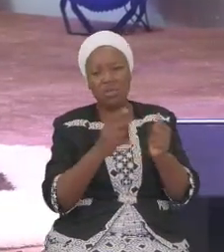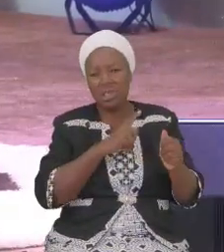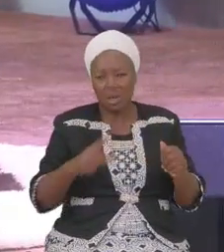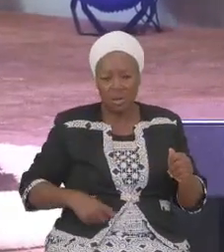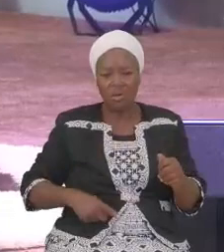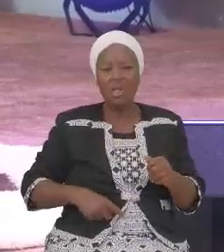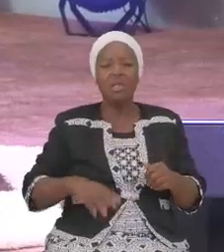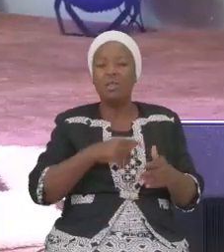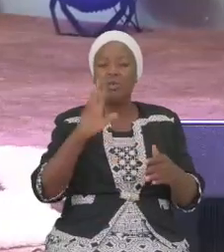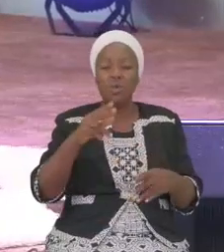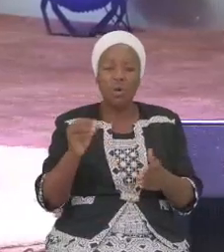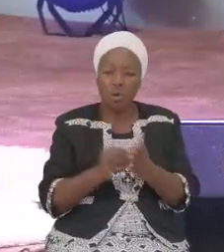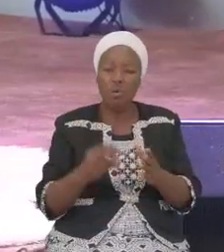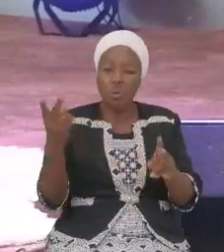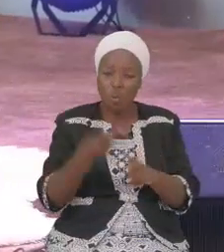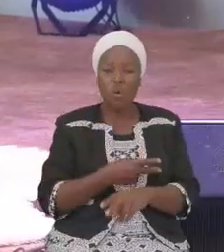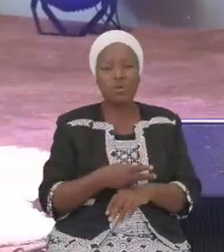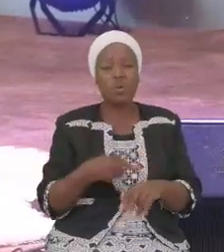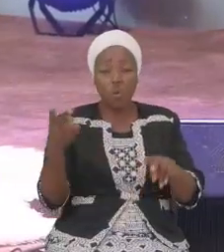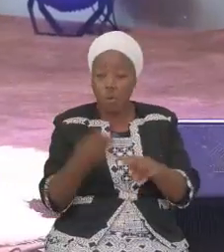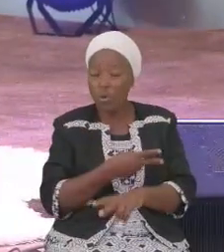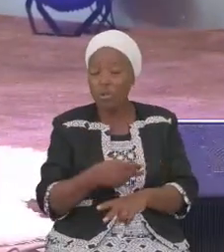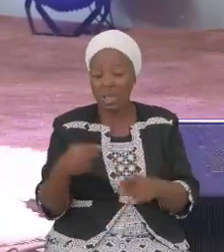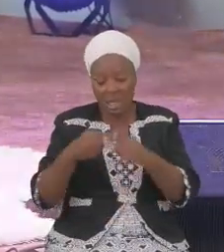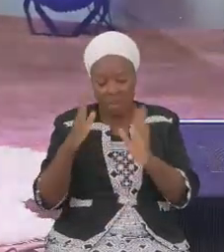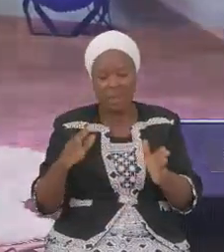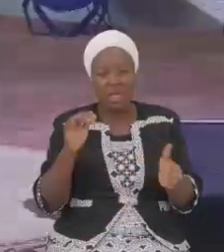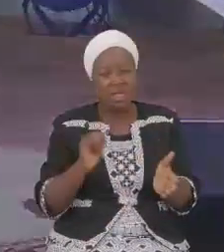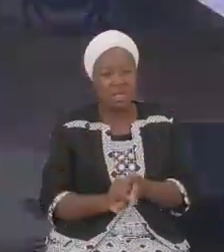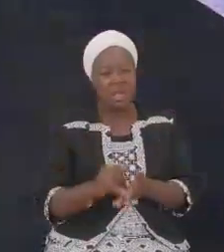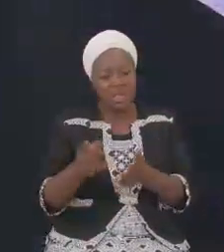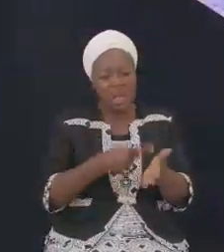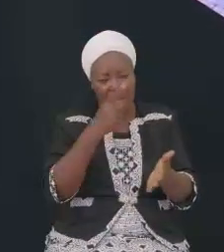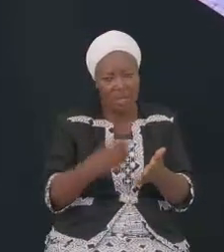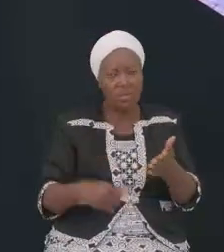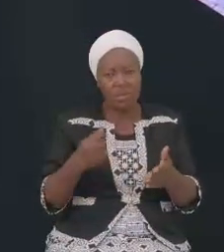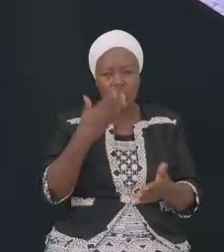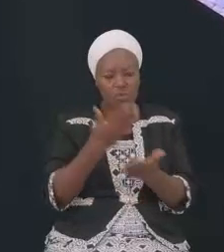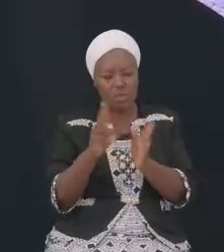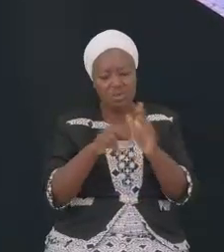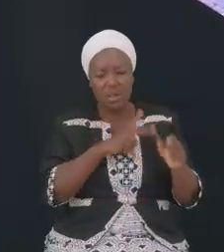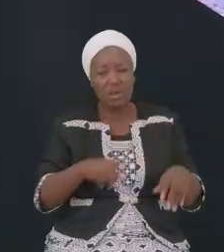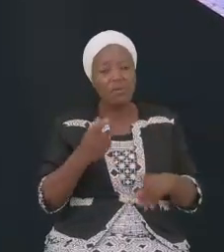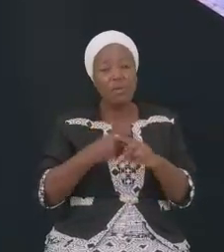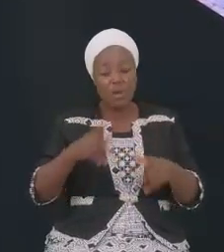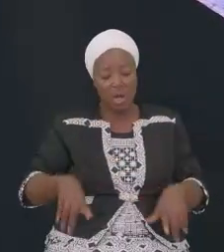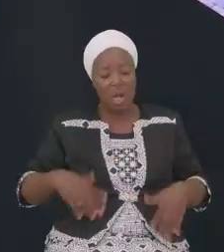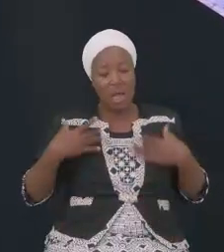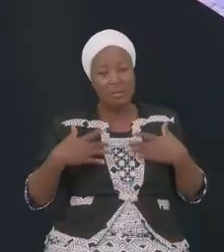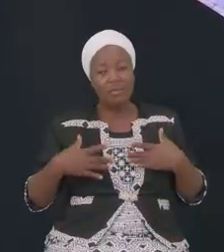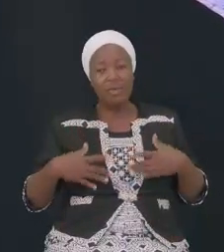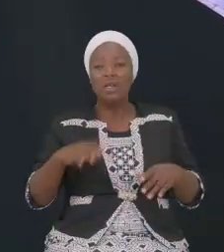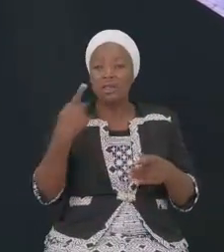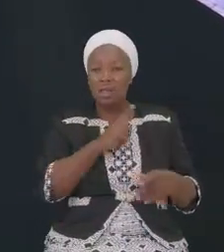your behavior, your life, that cancels all the goodness of God in your life, the Lord will deliver you from the worst